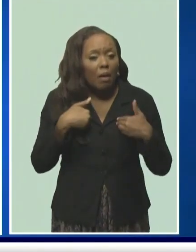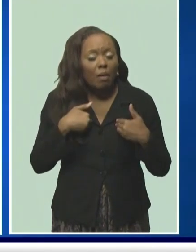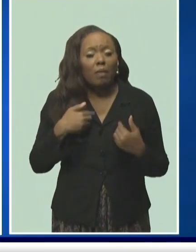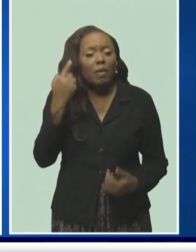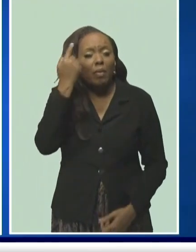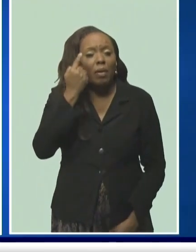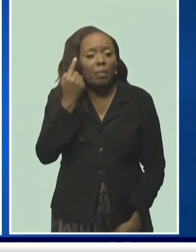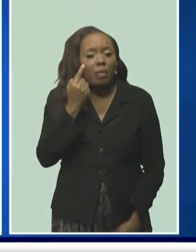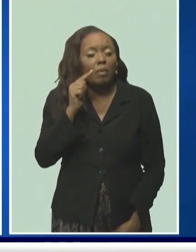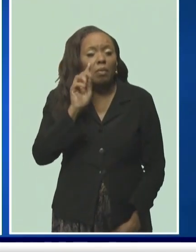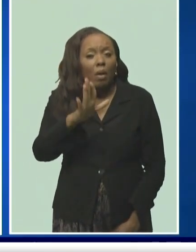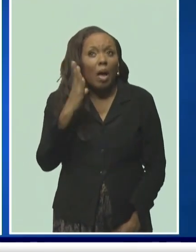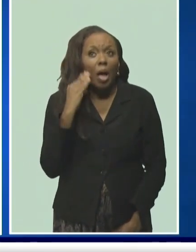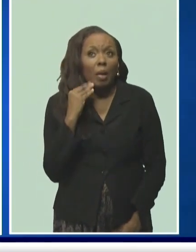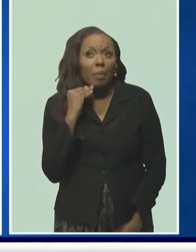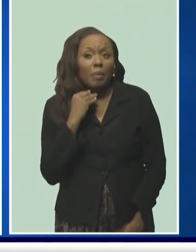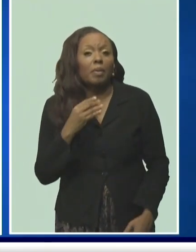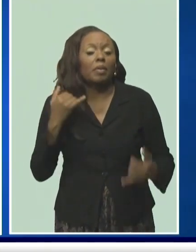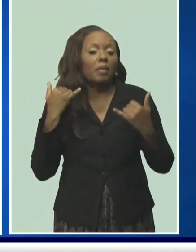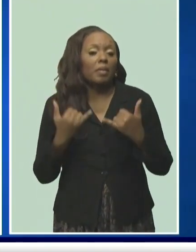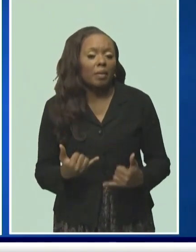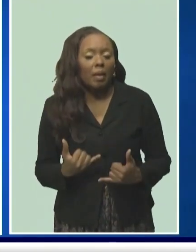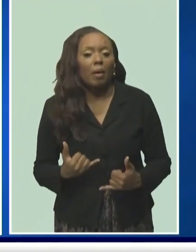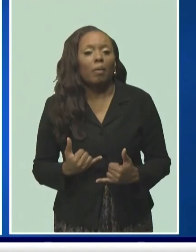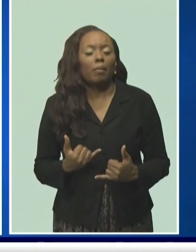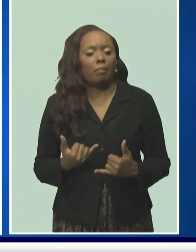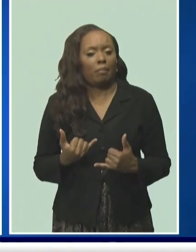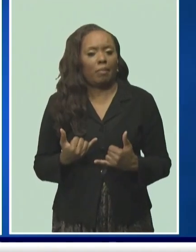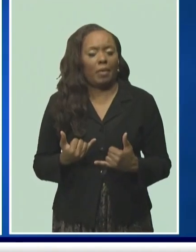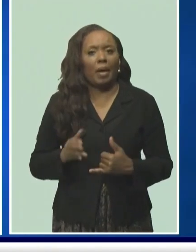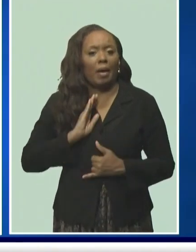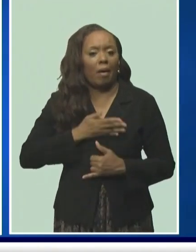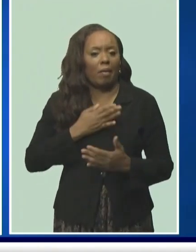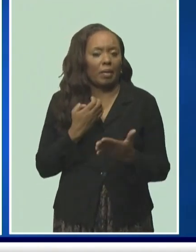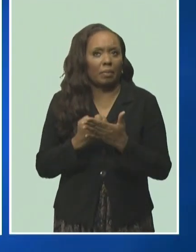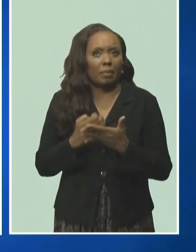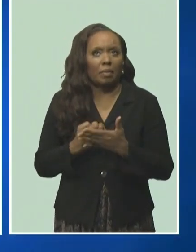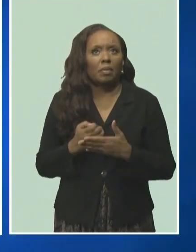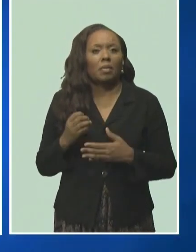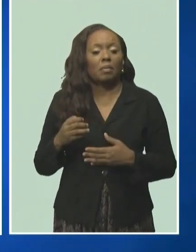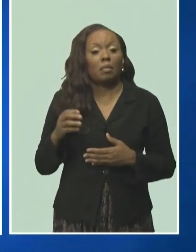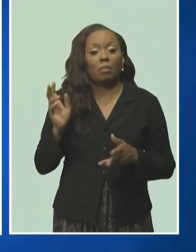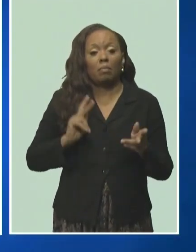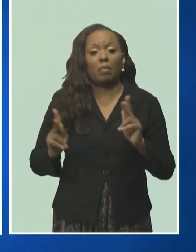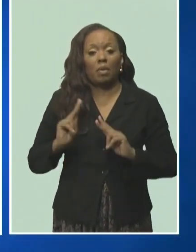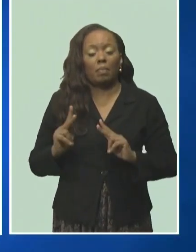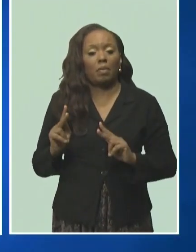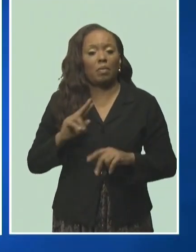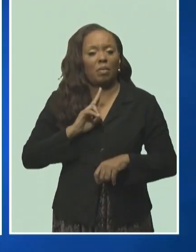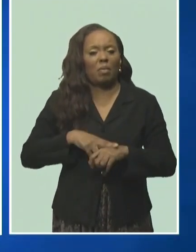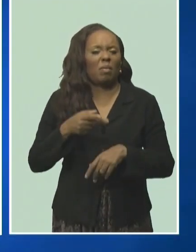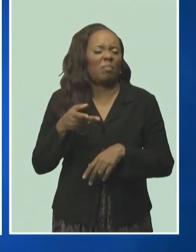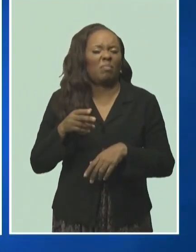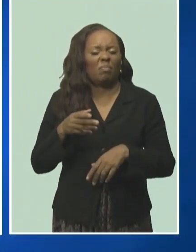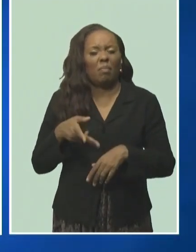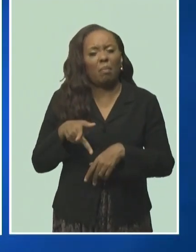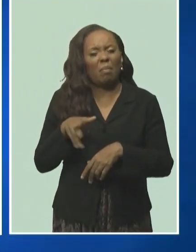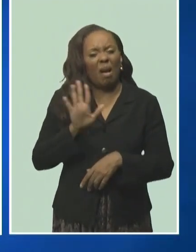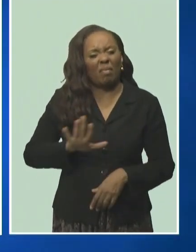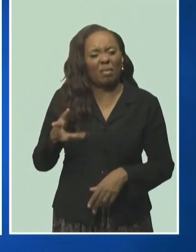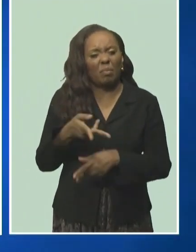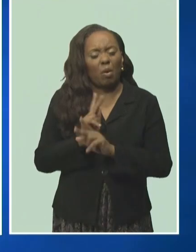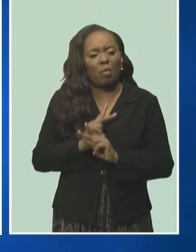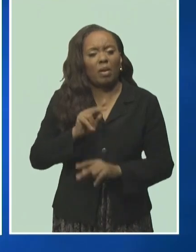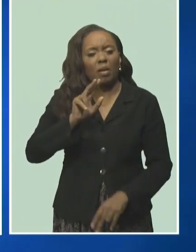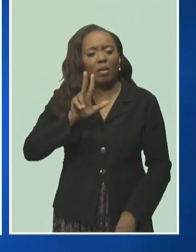still having on our economy. With an average loan size about $34,000, the